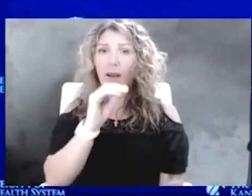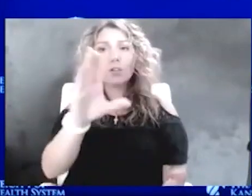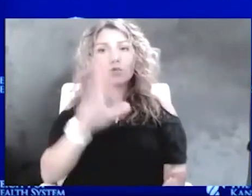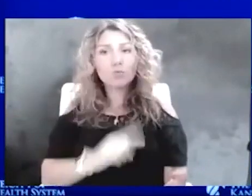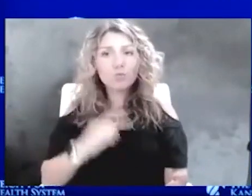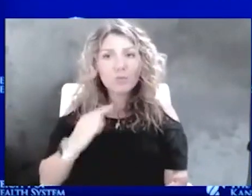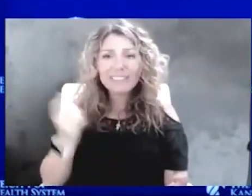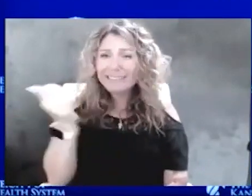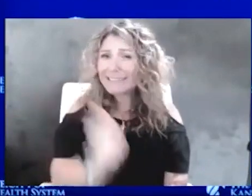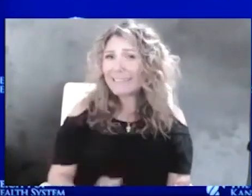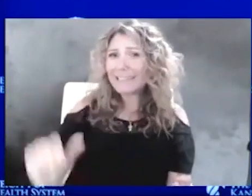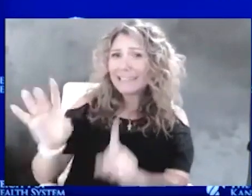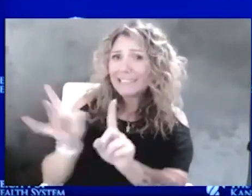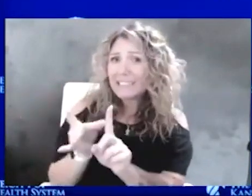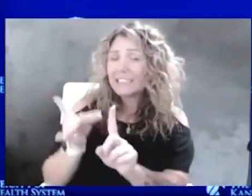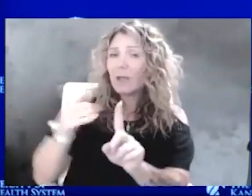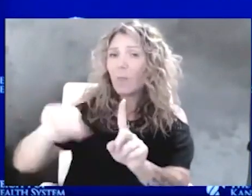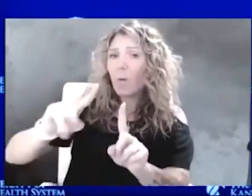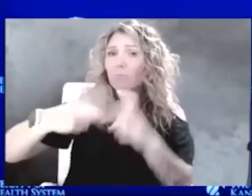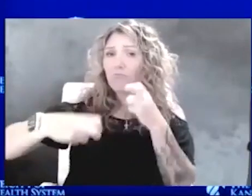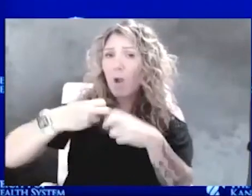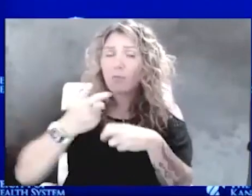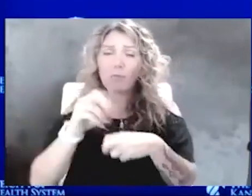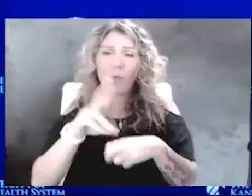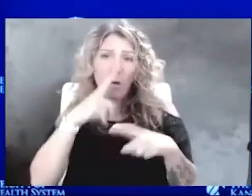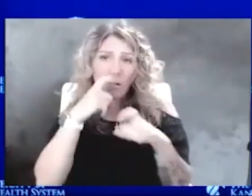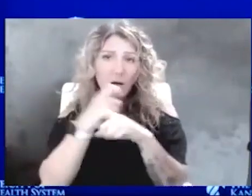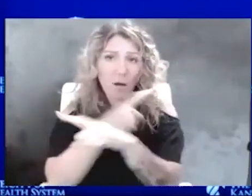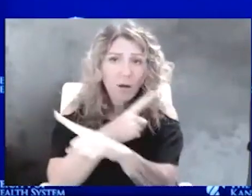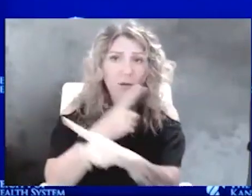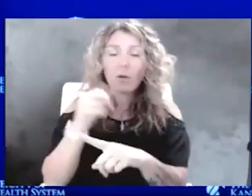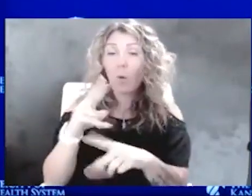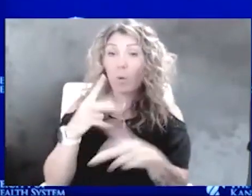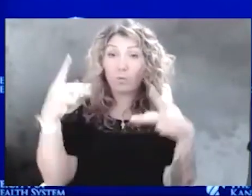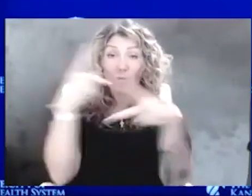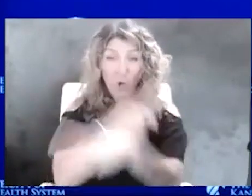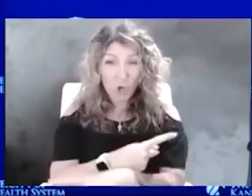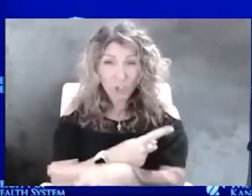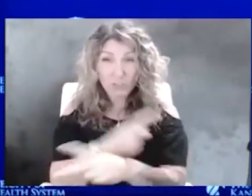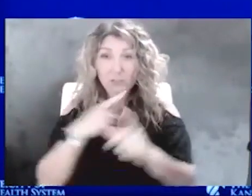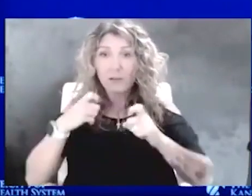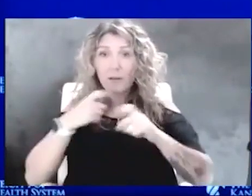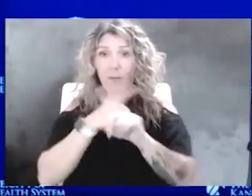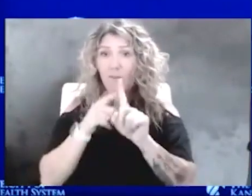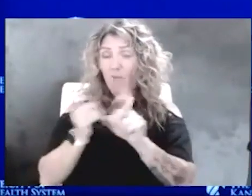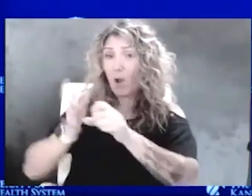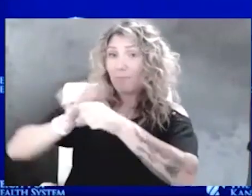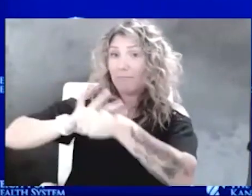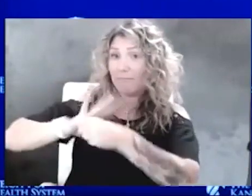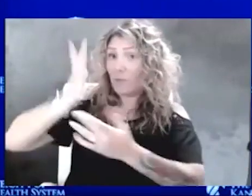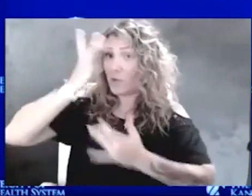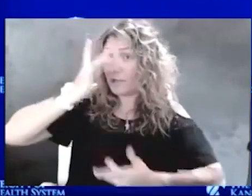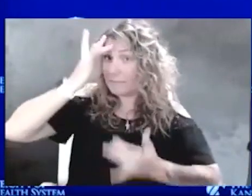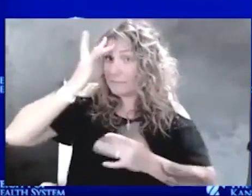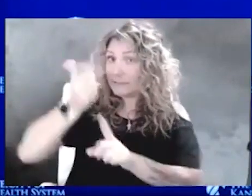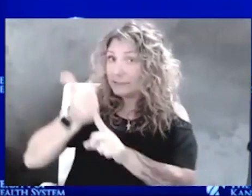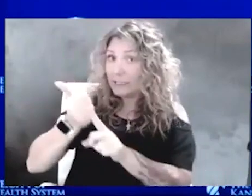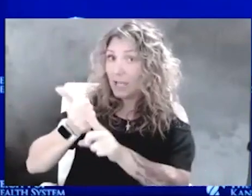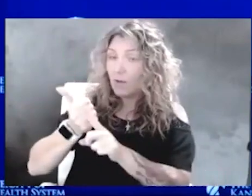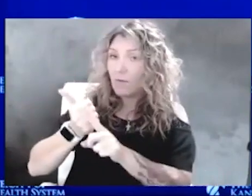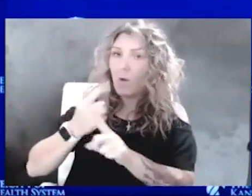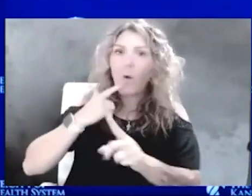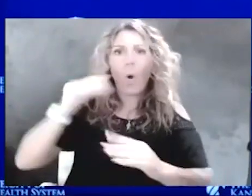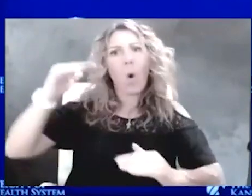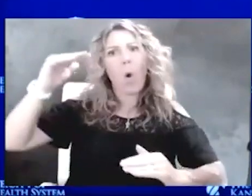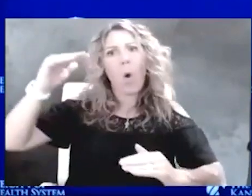those problems or complications, or even worse complications, from the disease itself, much, much outweighed any of that